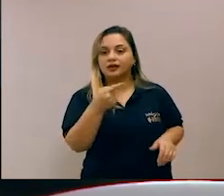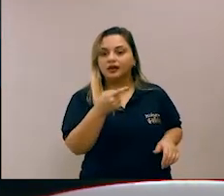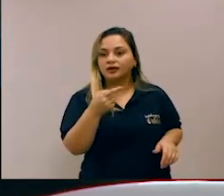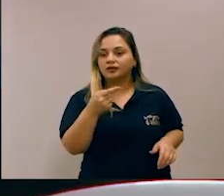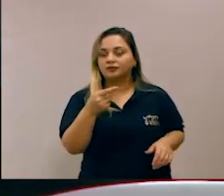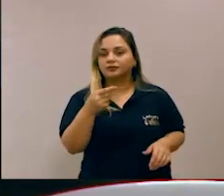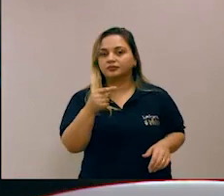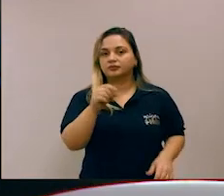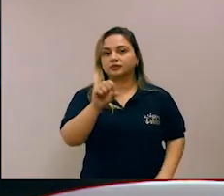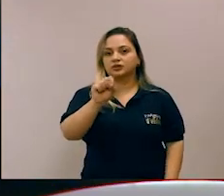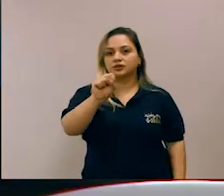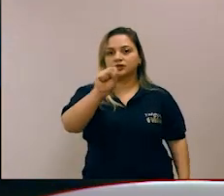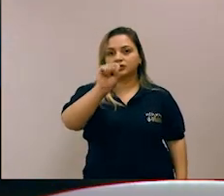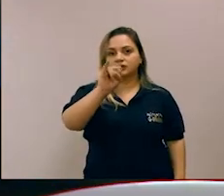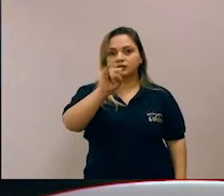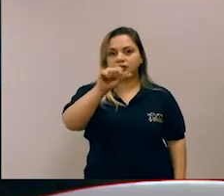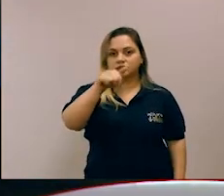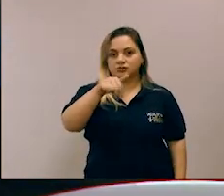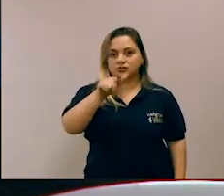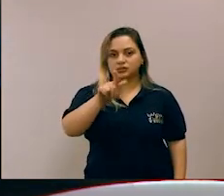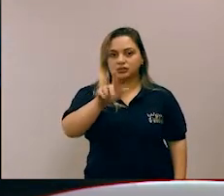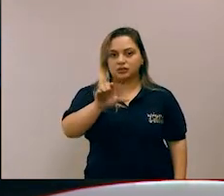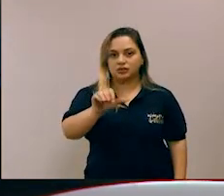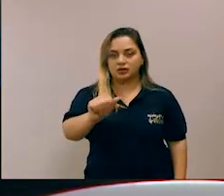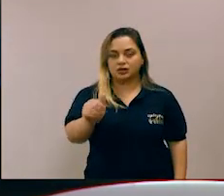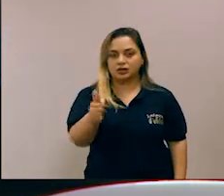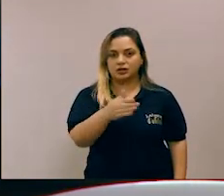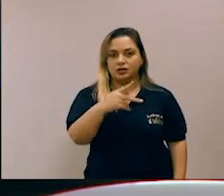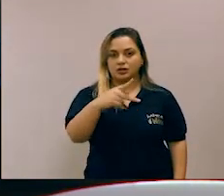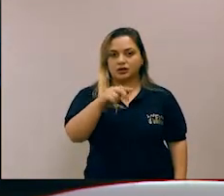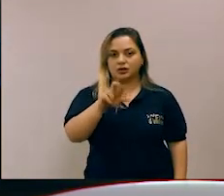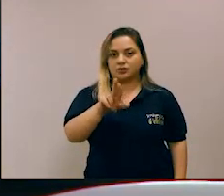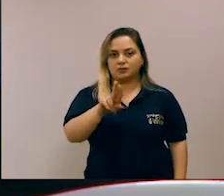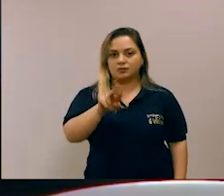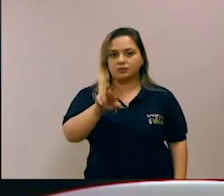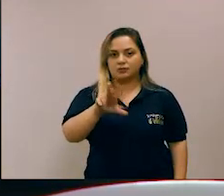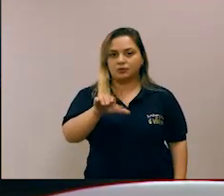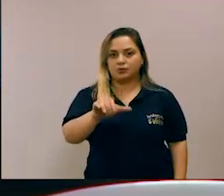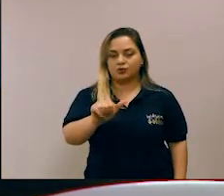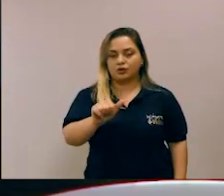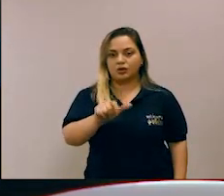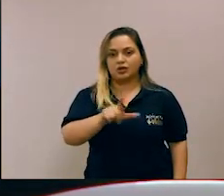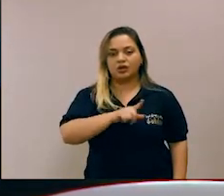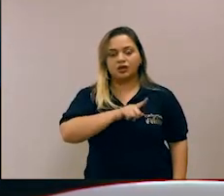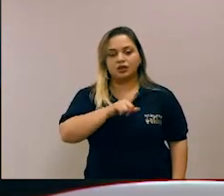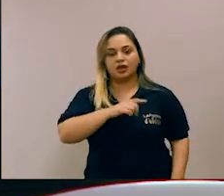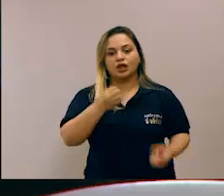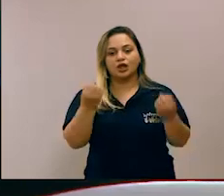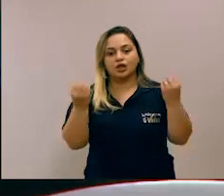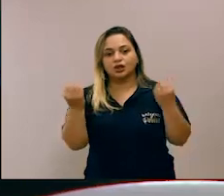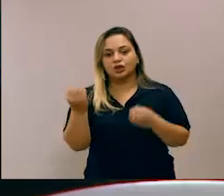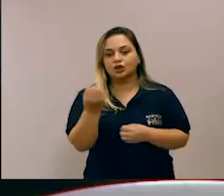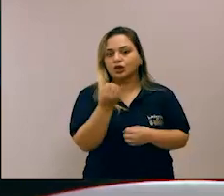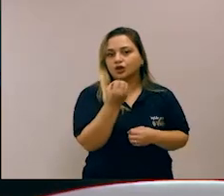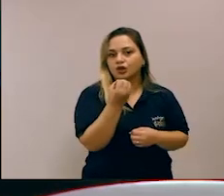and one of the measures that they were really proud of was the